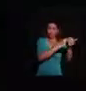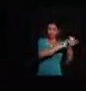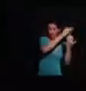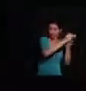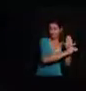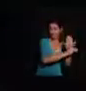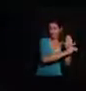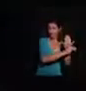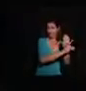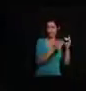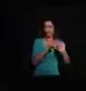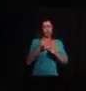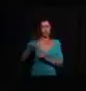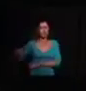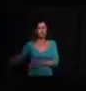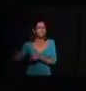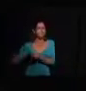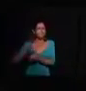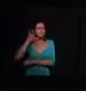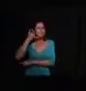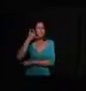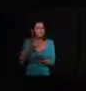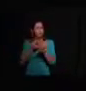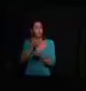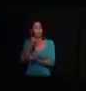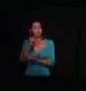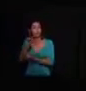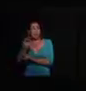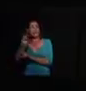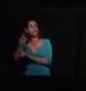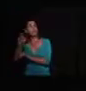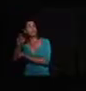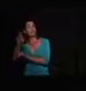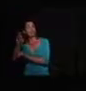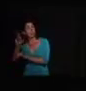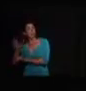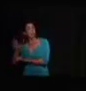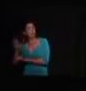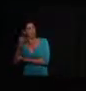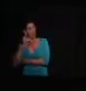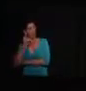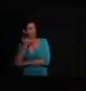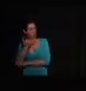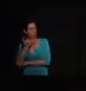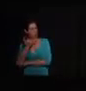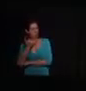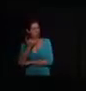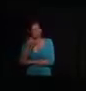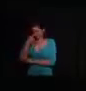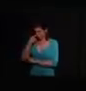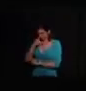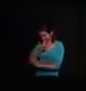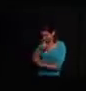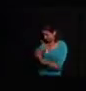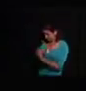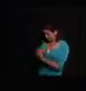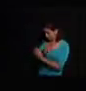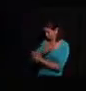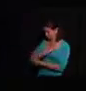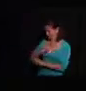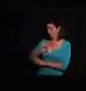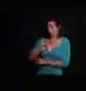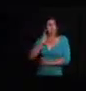And I got a phone call one day from Anne-Marie, and I was very pleasantly surprised that she asked me to be on the board. So I accepted. It was